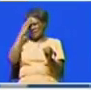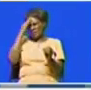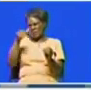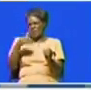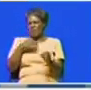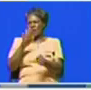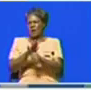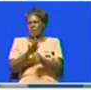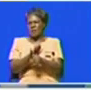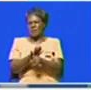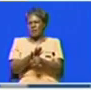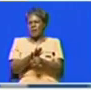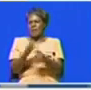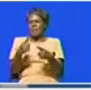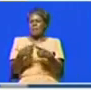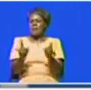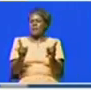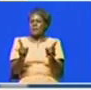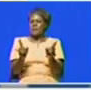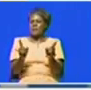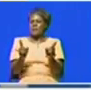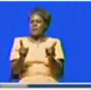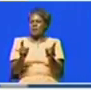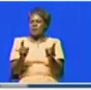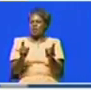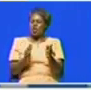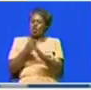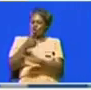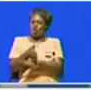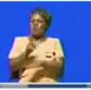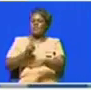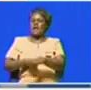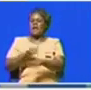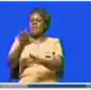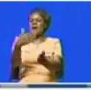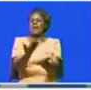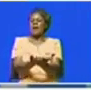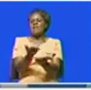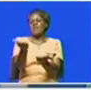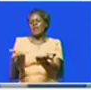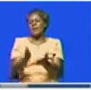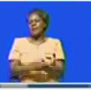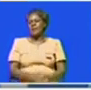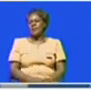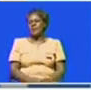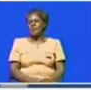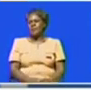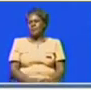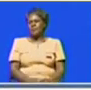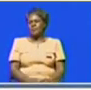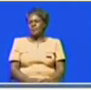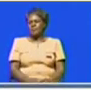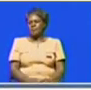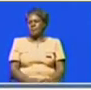they had much to begin with. But we shall cross that bridge when we get there. We shall wait and see what it is that they have, and then we shall decide. All right. But we are ready.